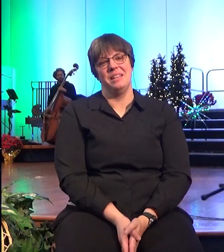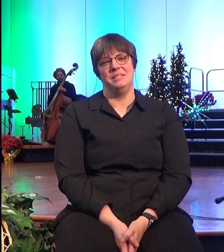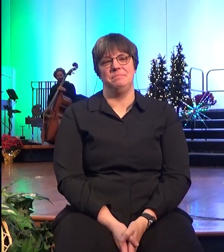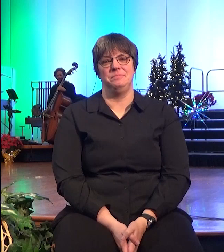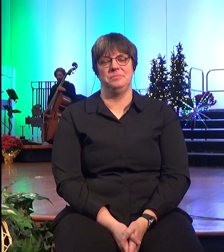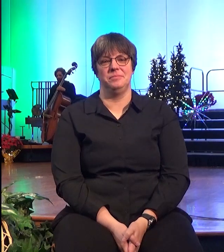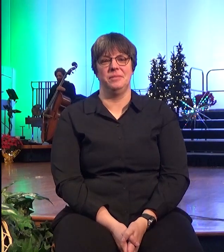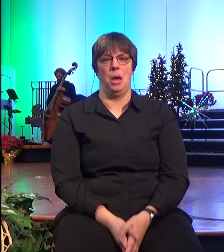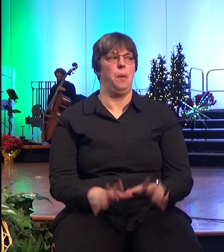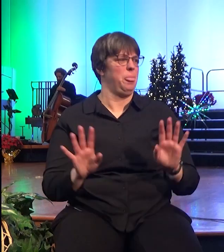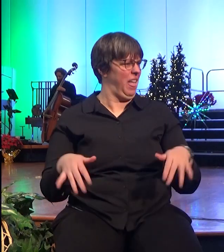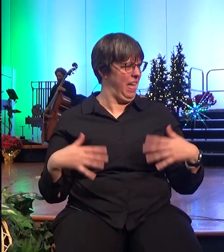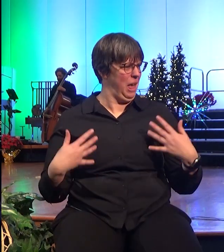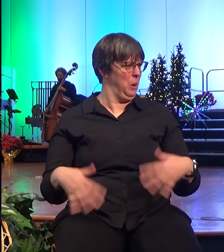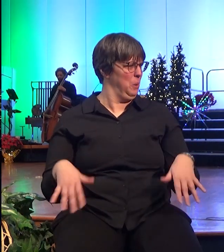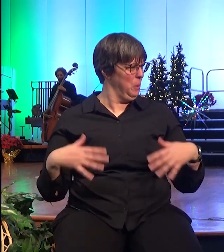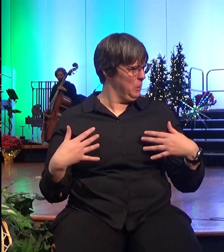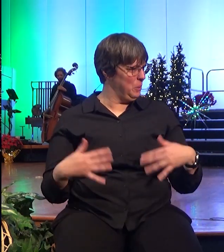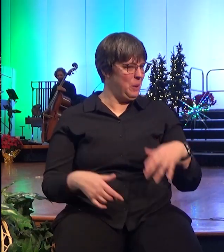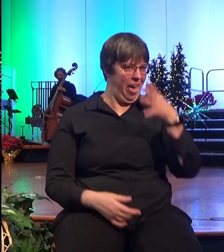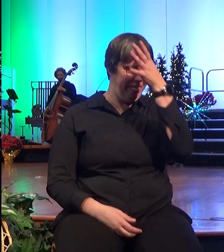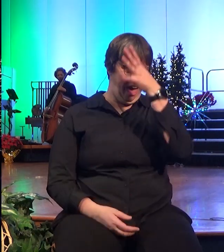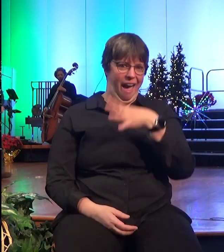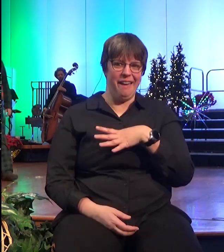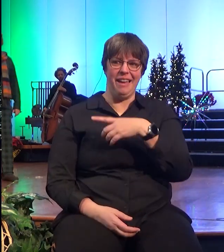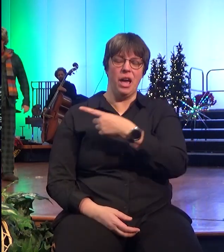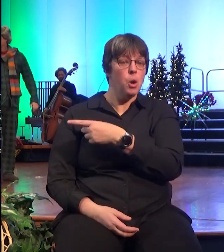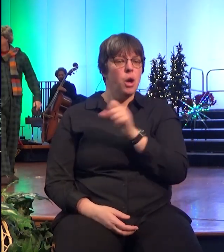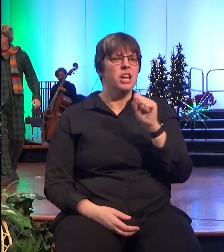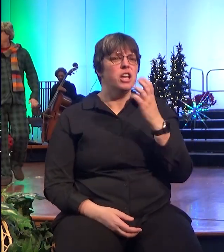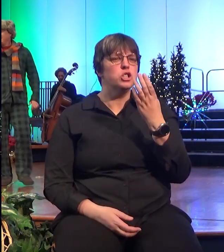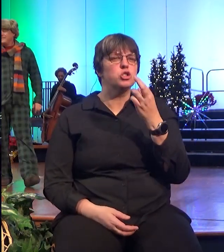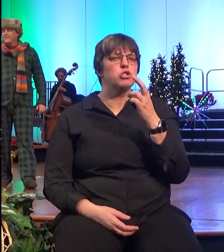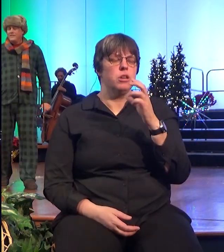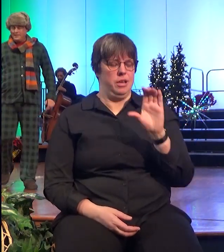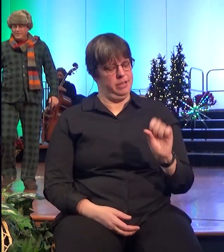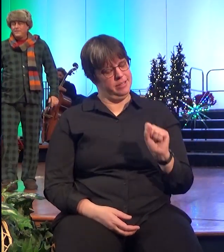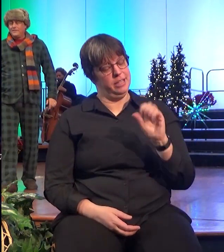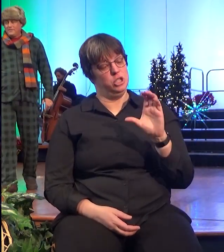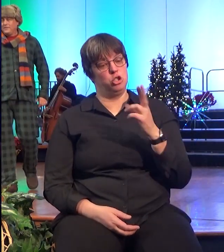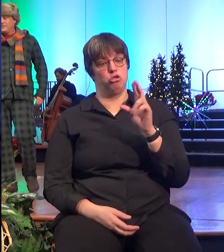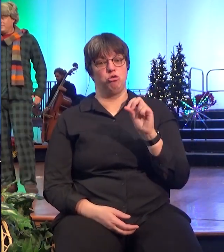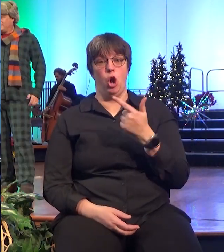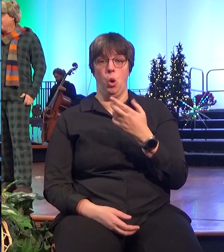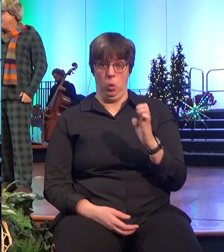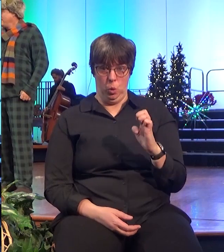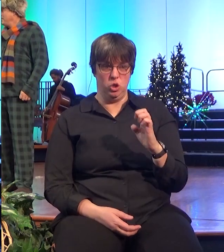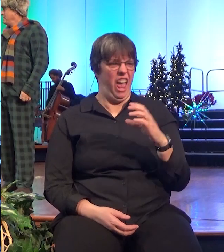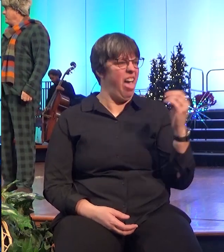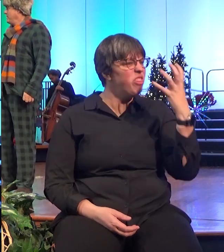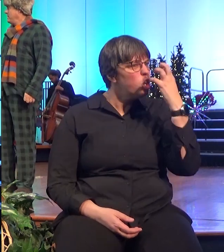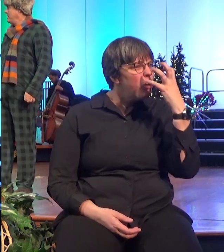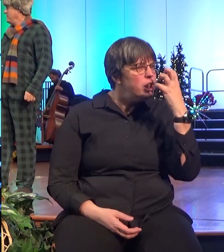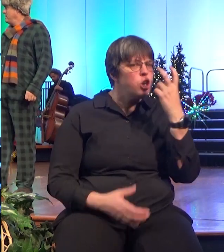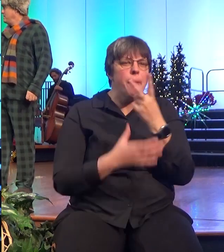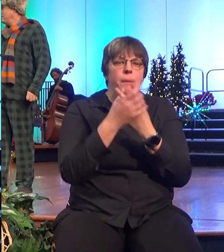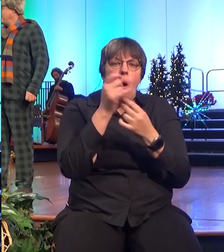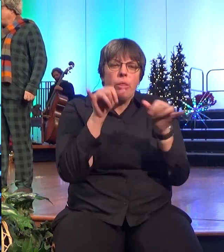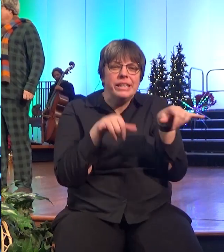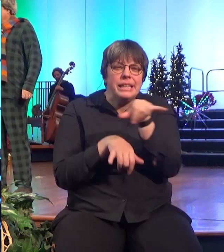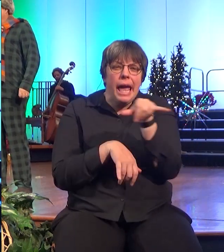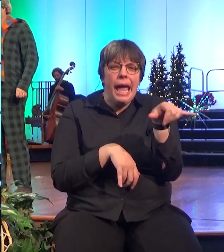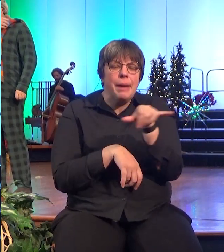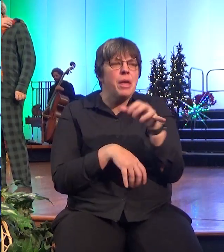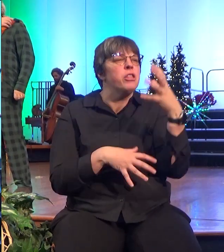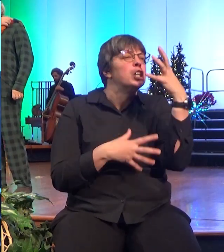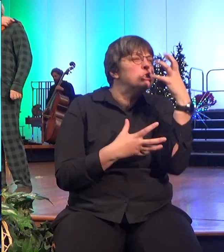He's an Boy, amazing guy. Scrooge and the Grinch, in a way, they're a lot alike. I mean, they were kind of cranky and mad